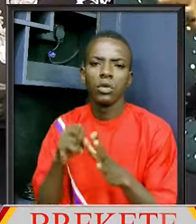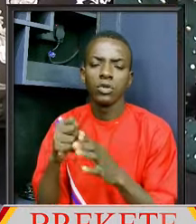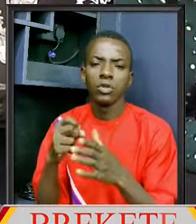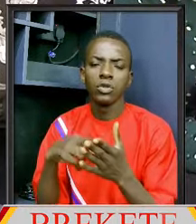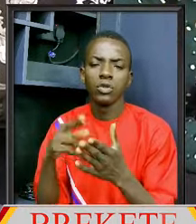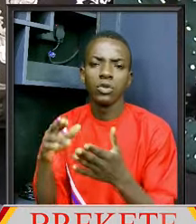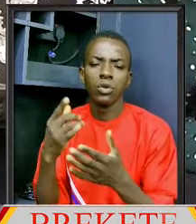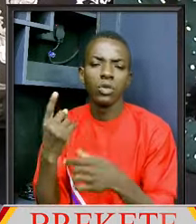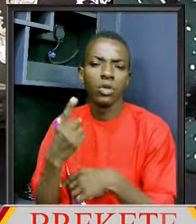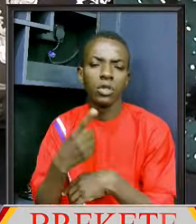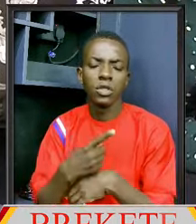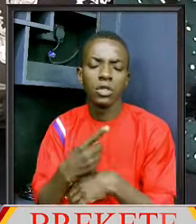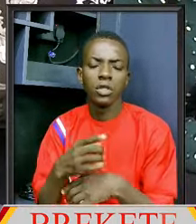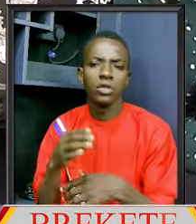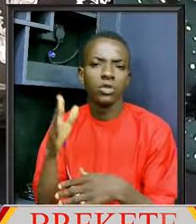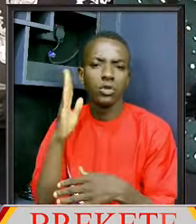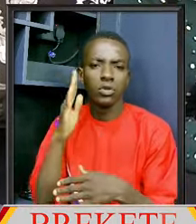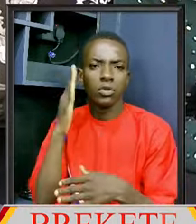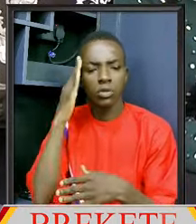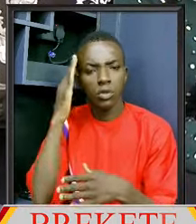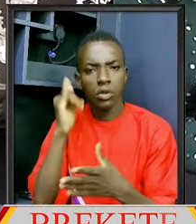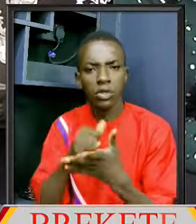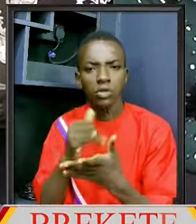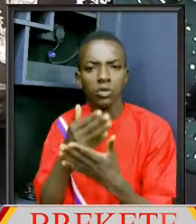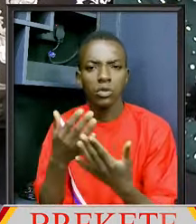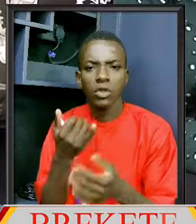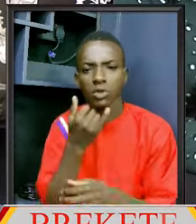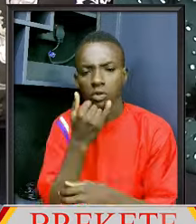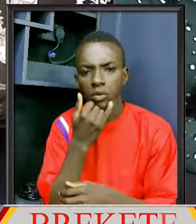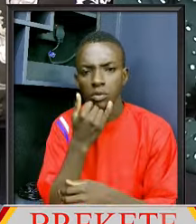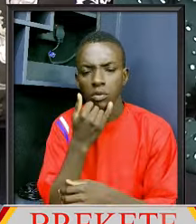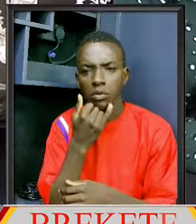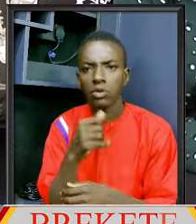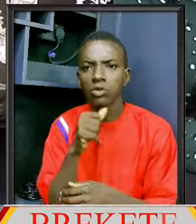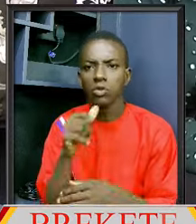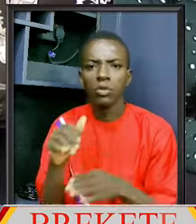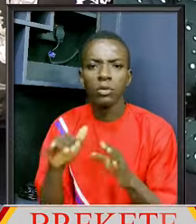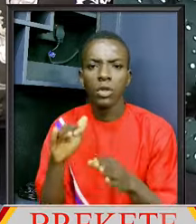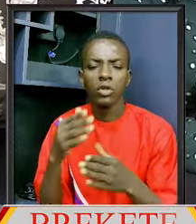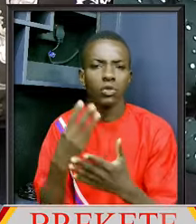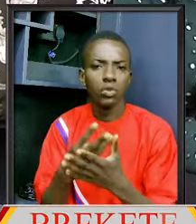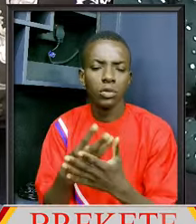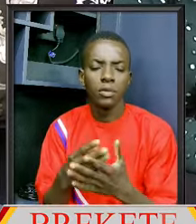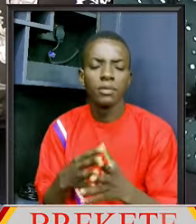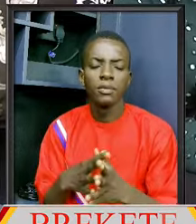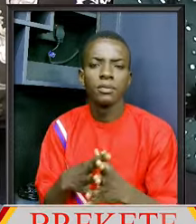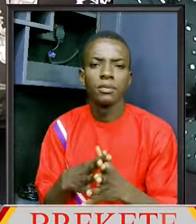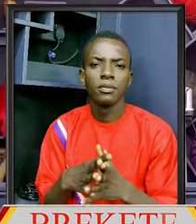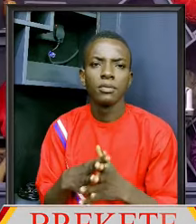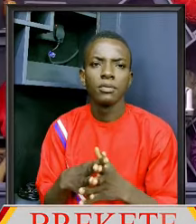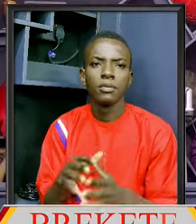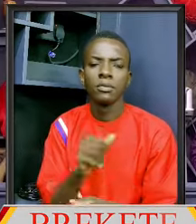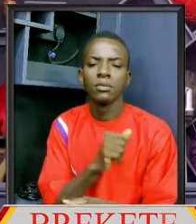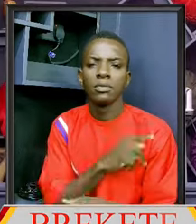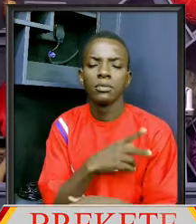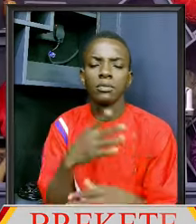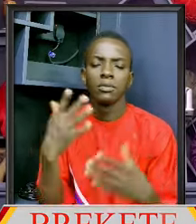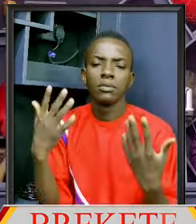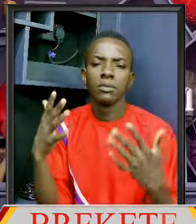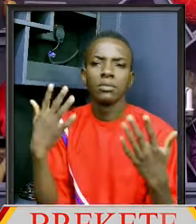result in one day. You should know there is something wrong now. You know, balance well. Make we appreciate